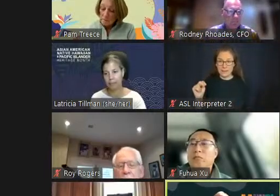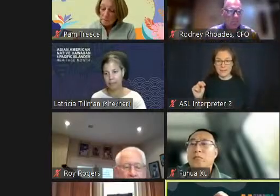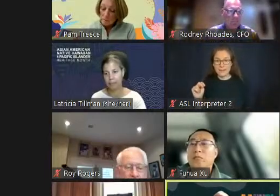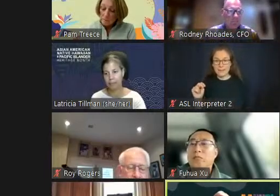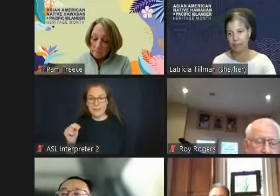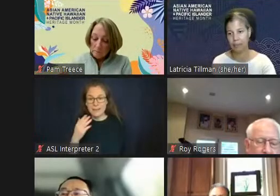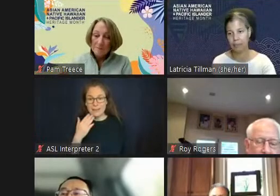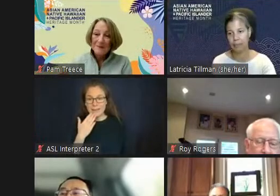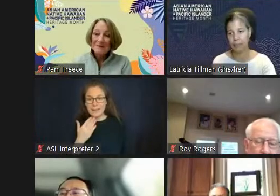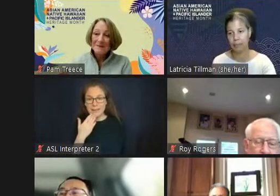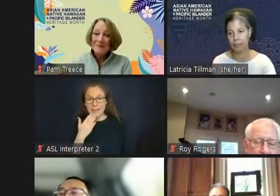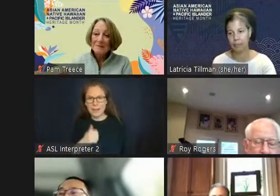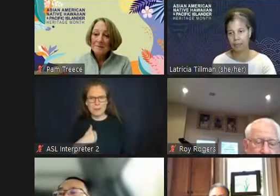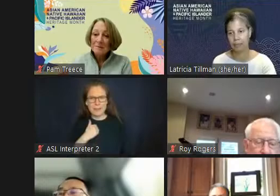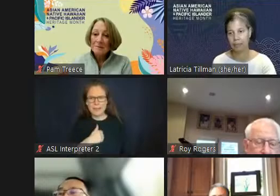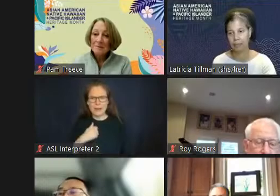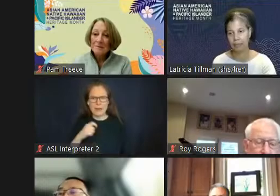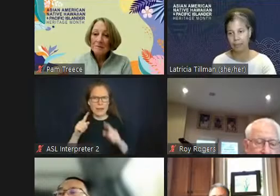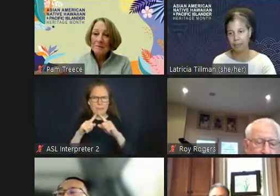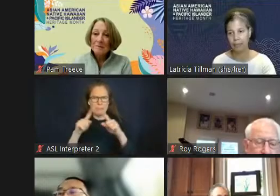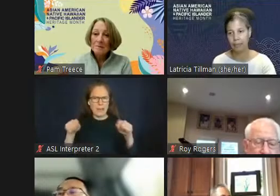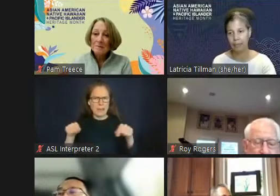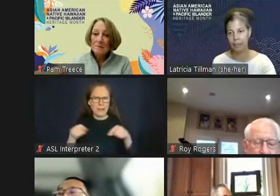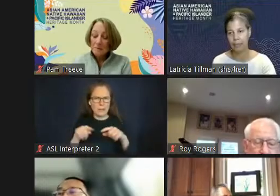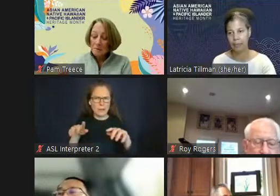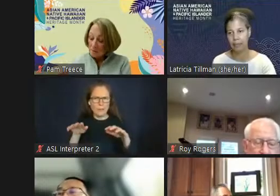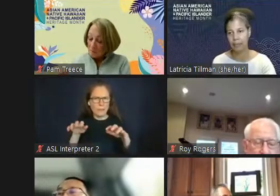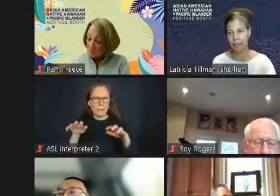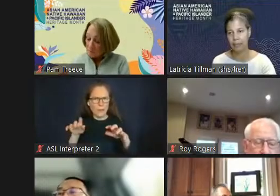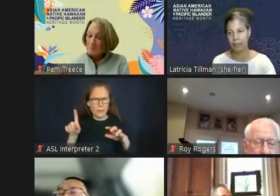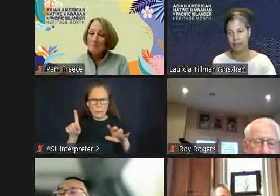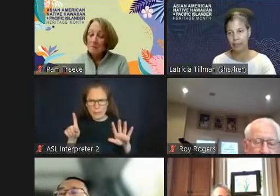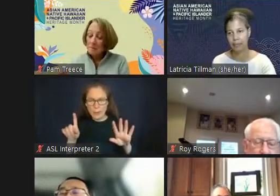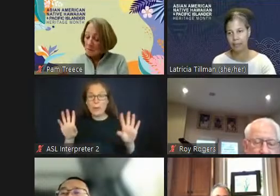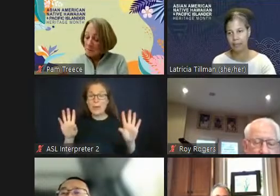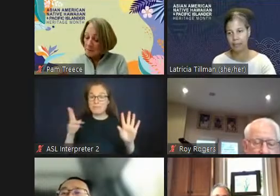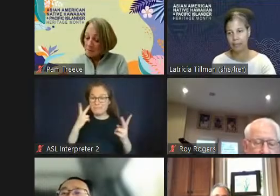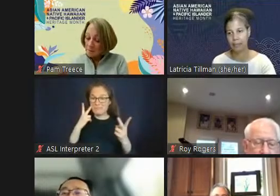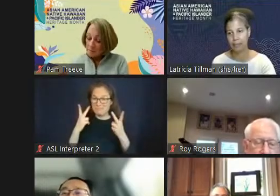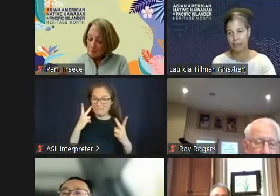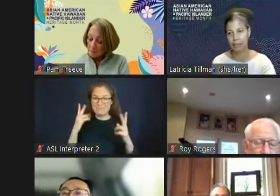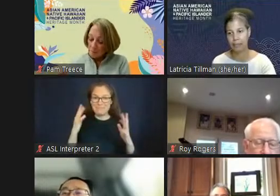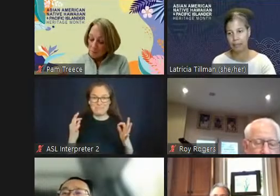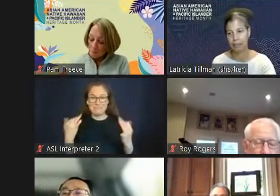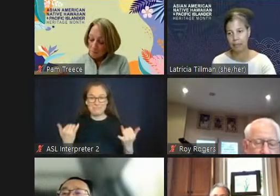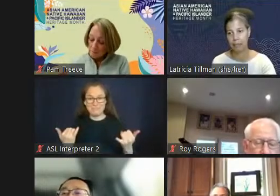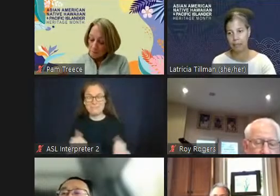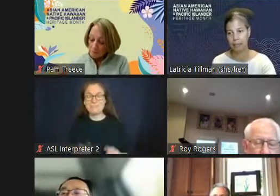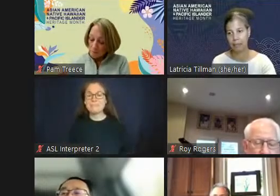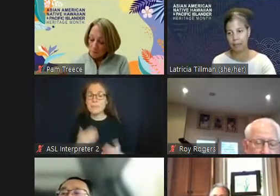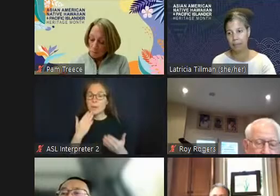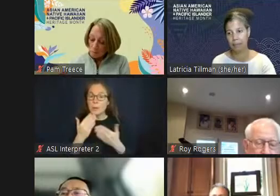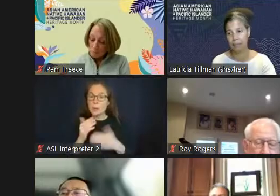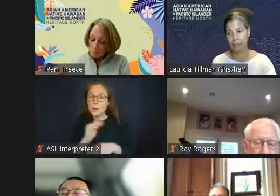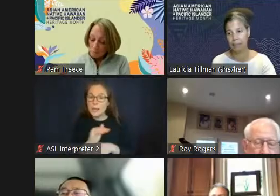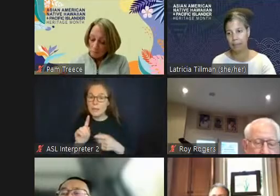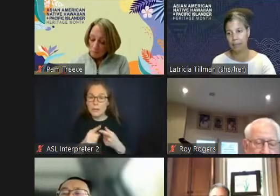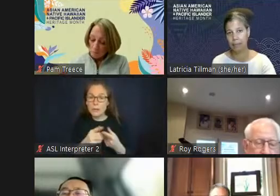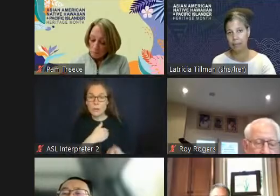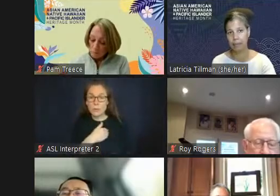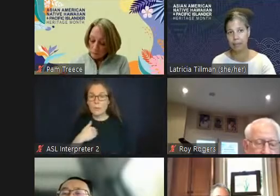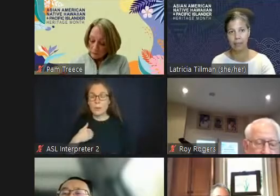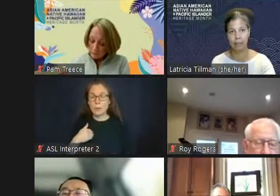Thank you. Sorry, my screen just froze for a moment there, but I've got you back. So good evening, Budget Committee members,